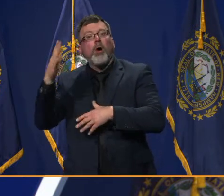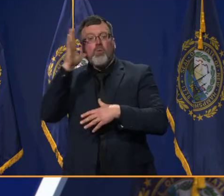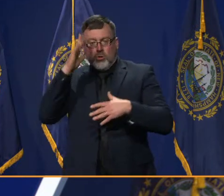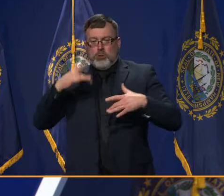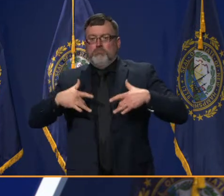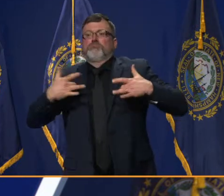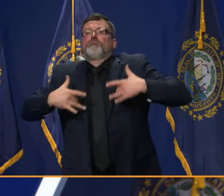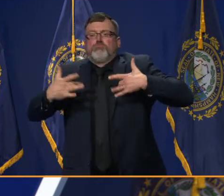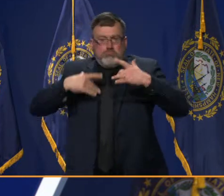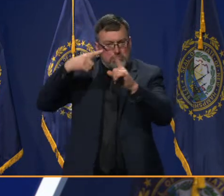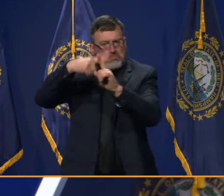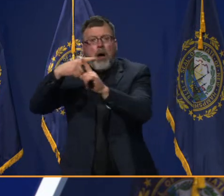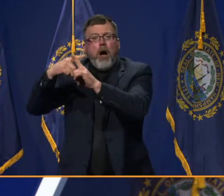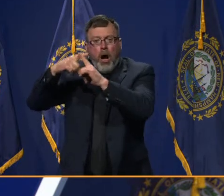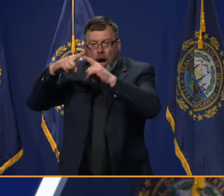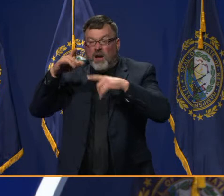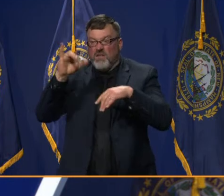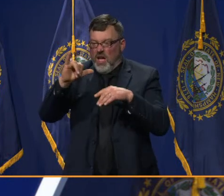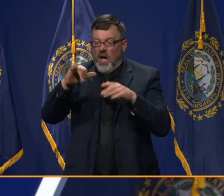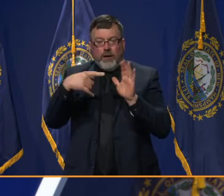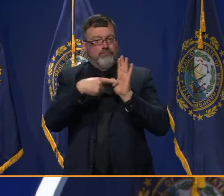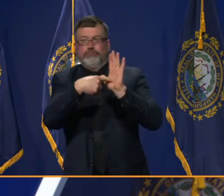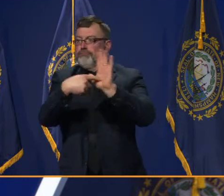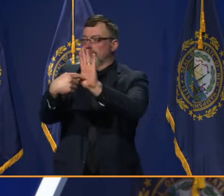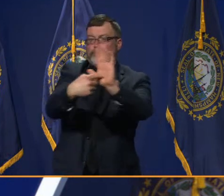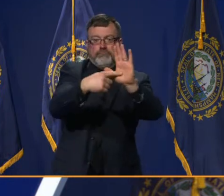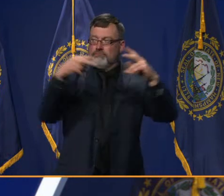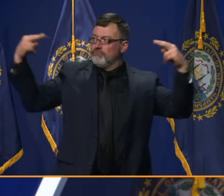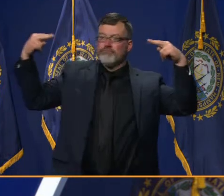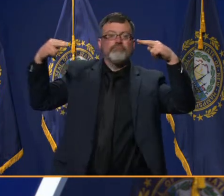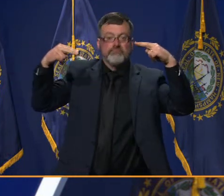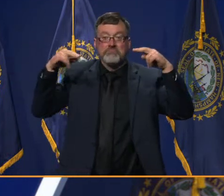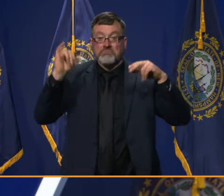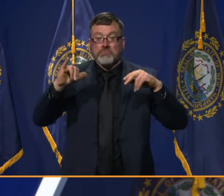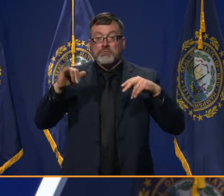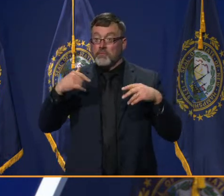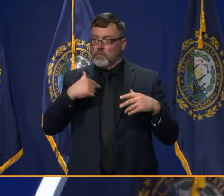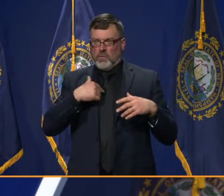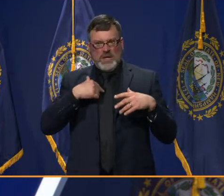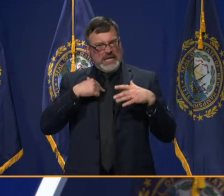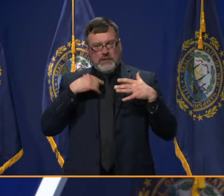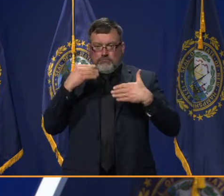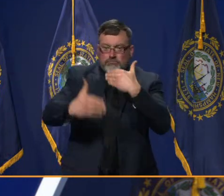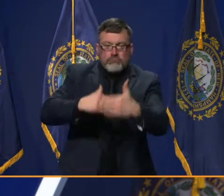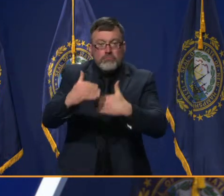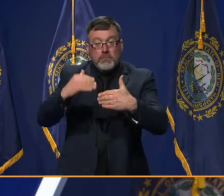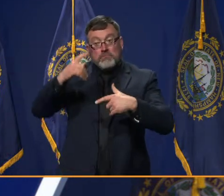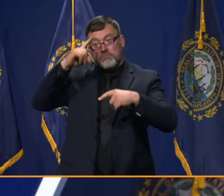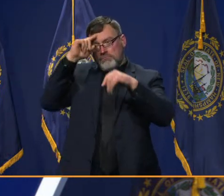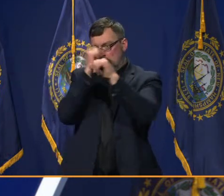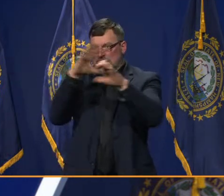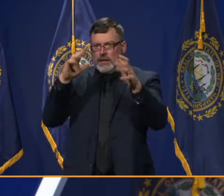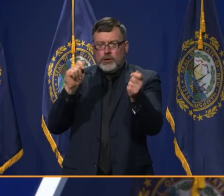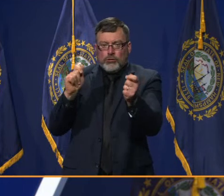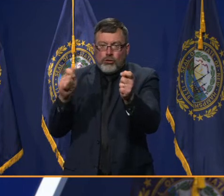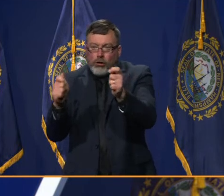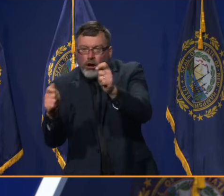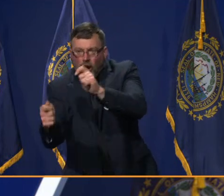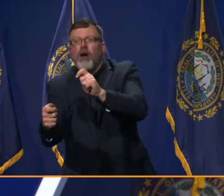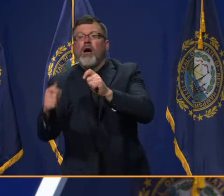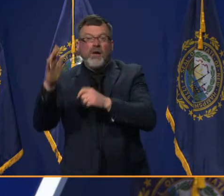example. It's only through those practices that we can expect the changes necessary to create a new and more positive future.